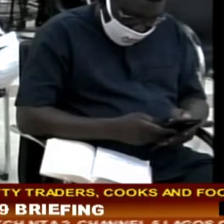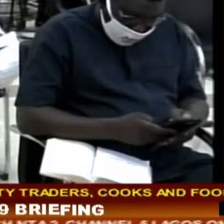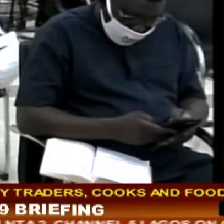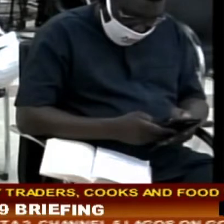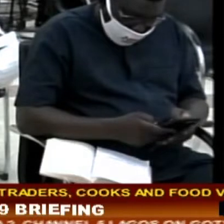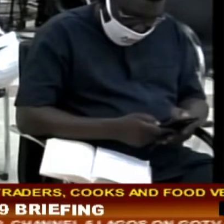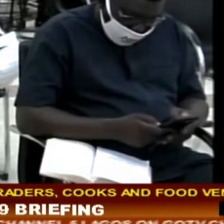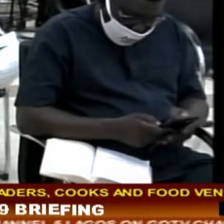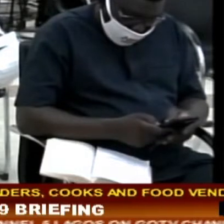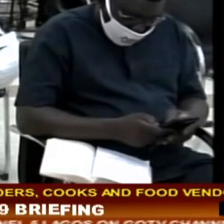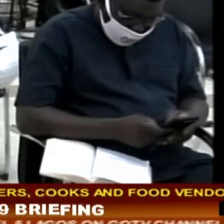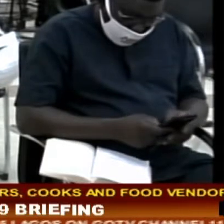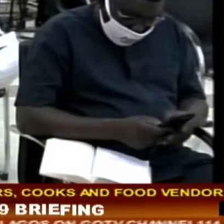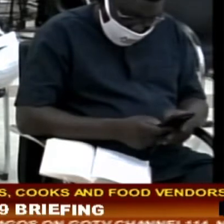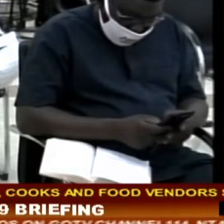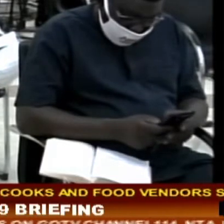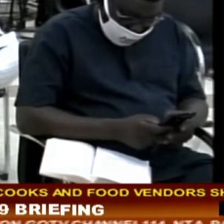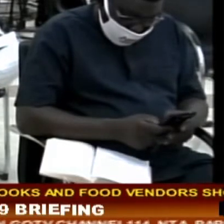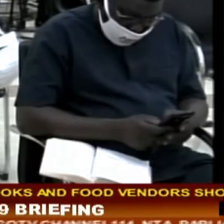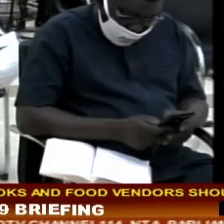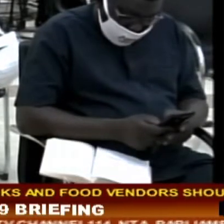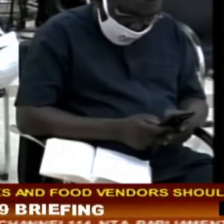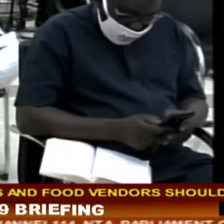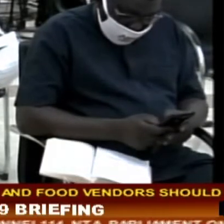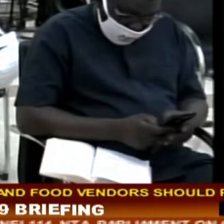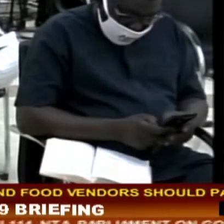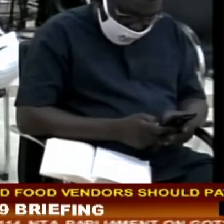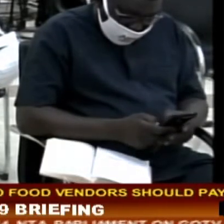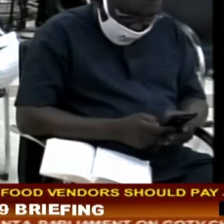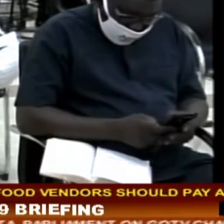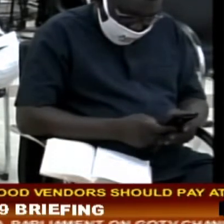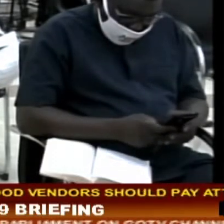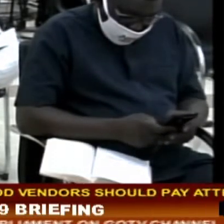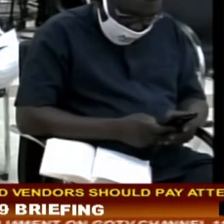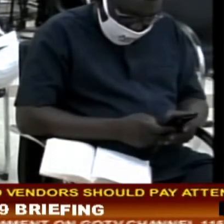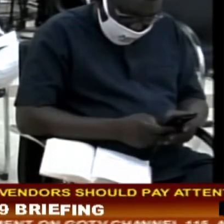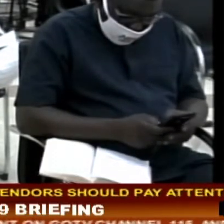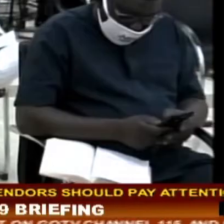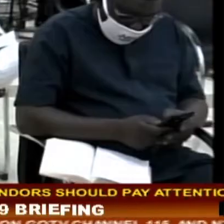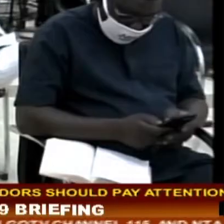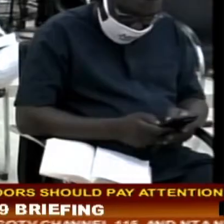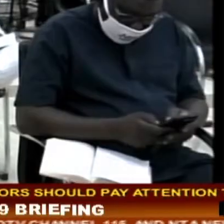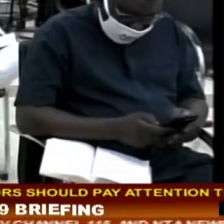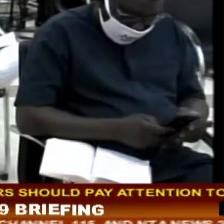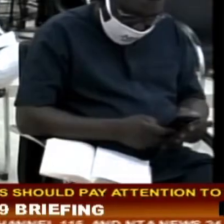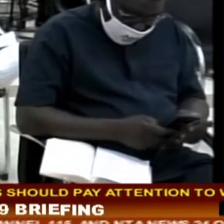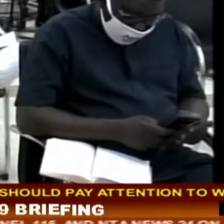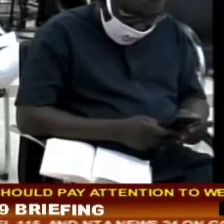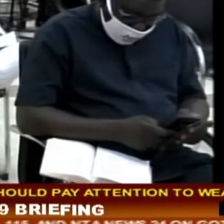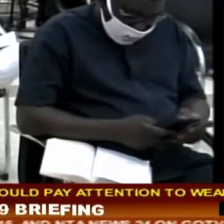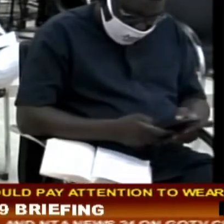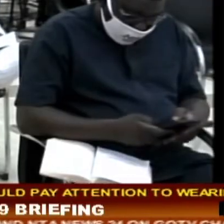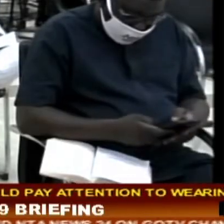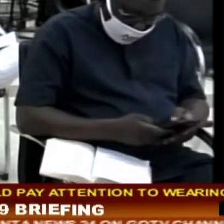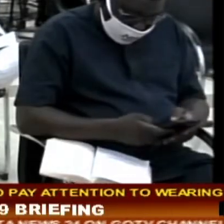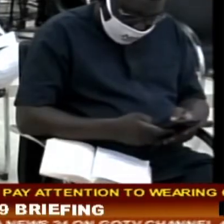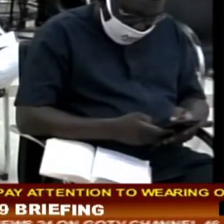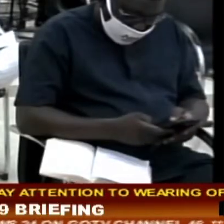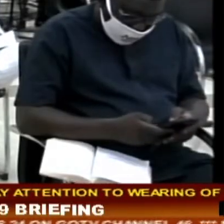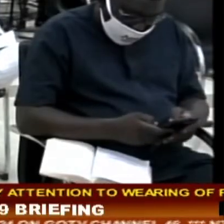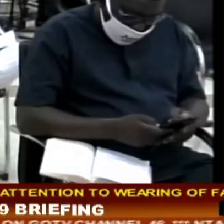quite some questions here but I think a lot of them have been answered by by